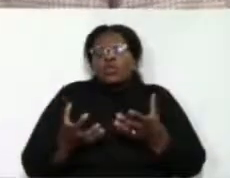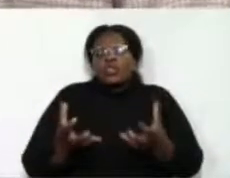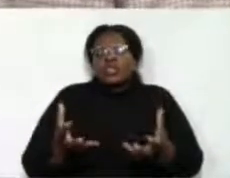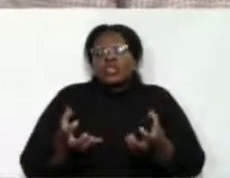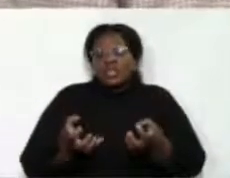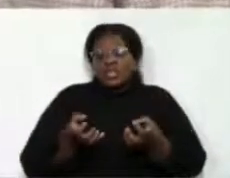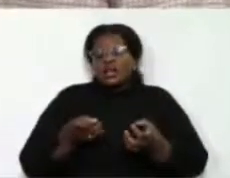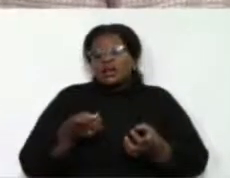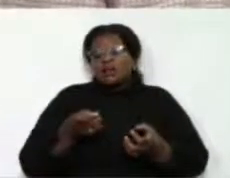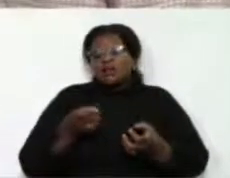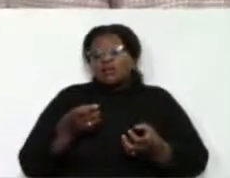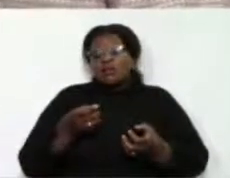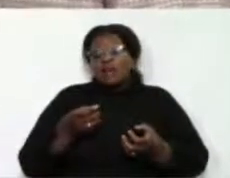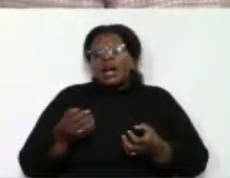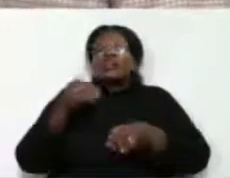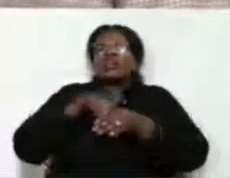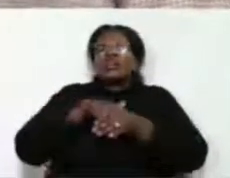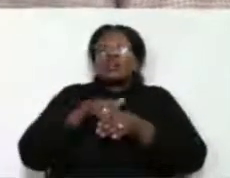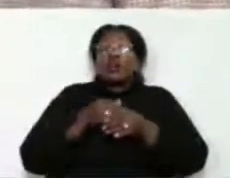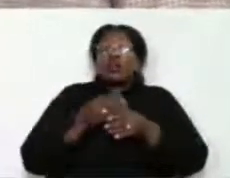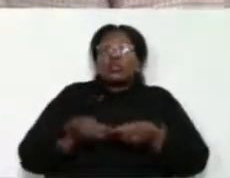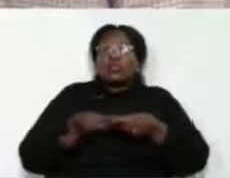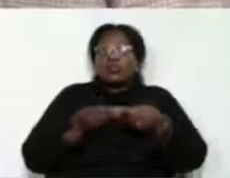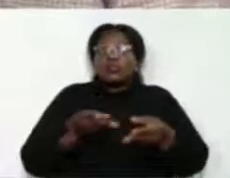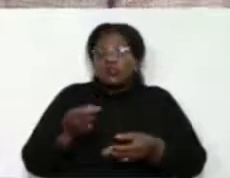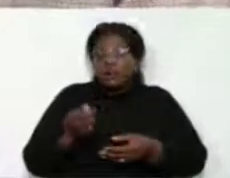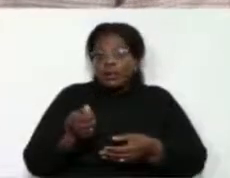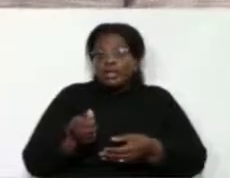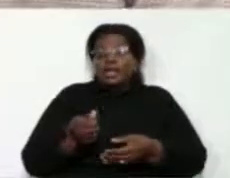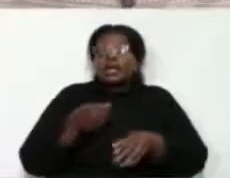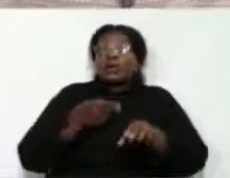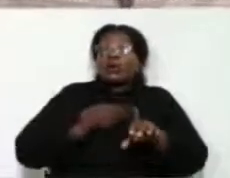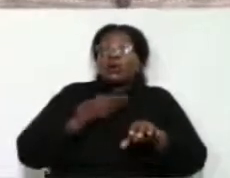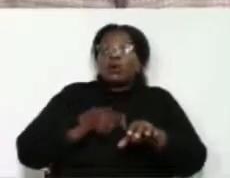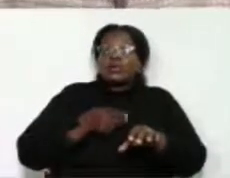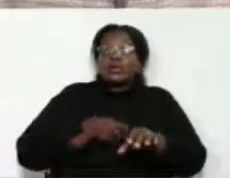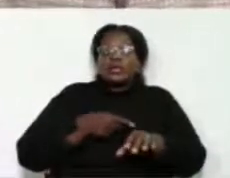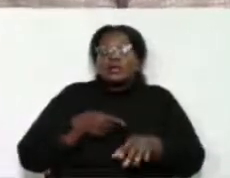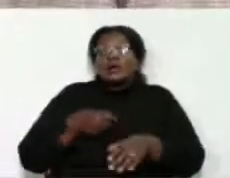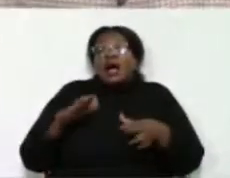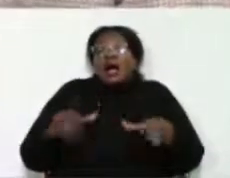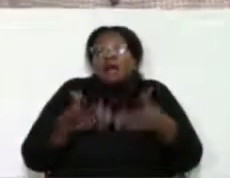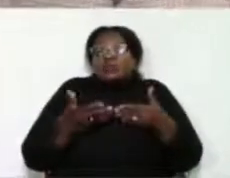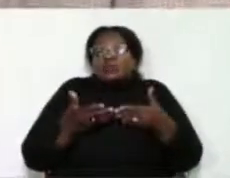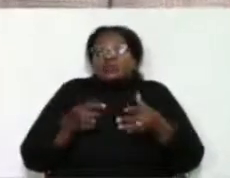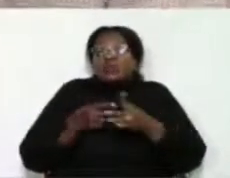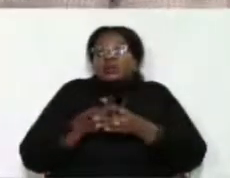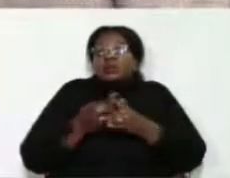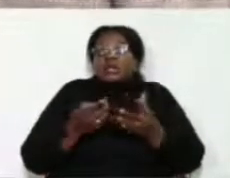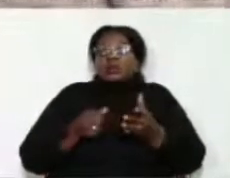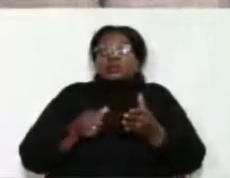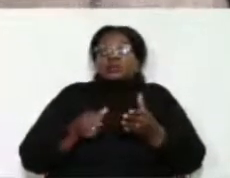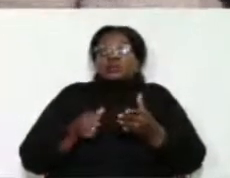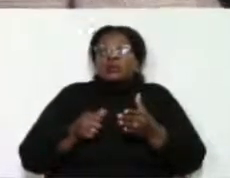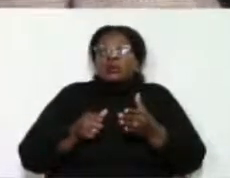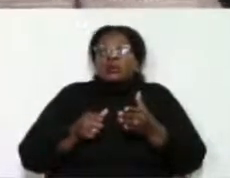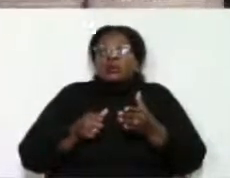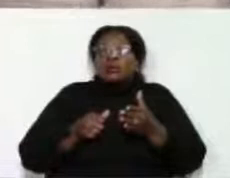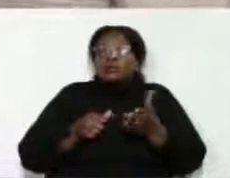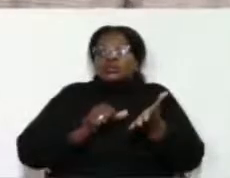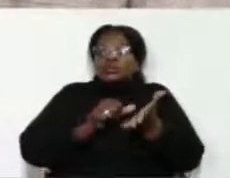business, or are they just going to give you some money? And every now and then I phone Absai and say, how's it going? Are you going to pay me something back? It's not a big